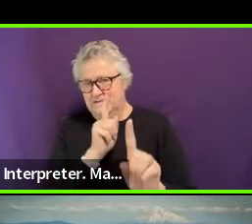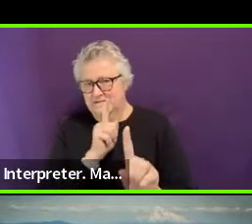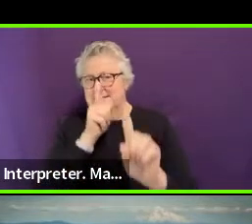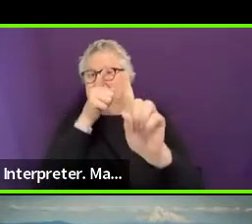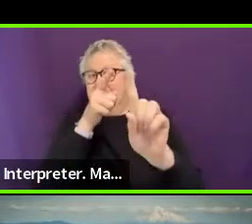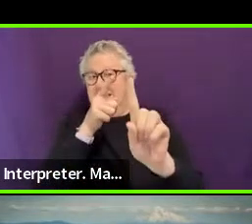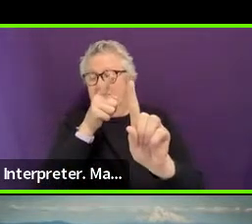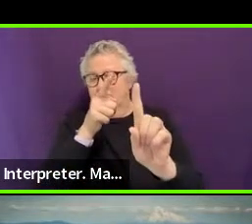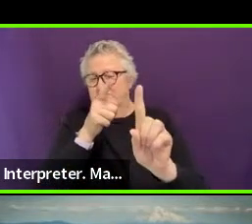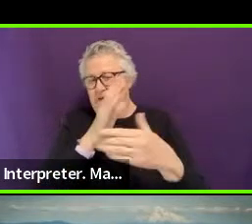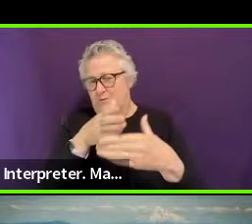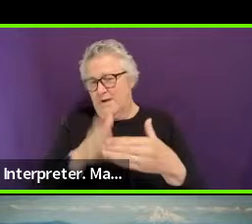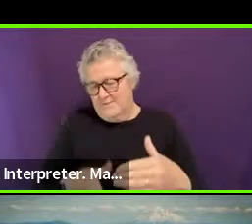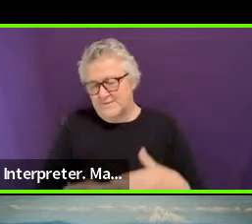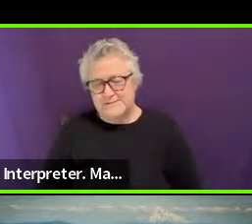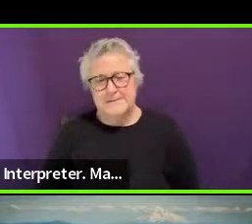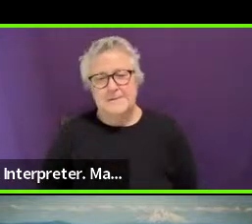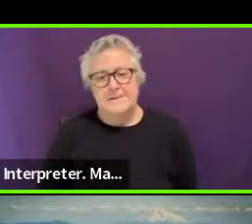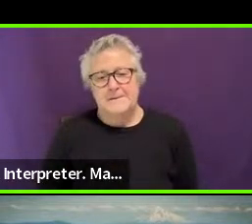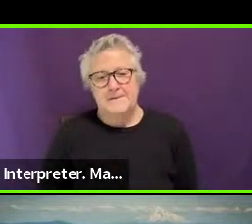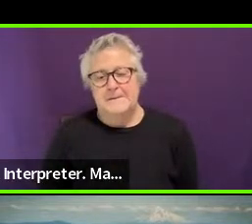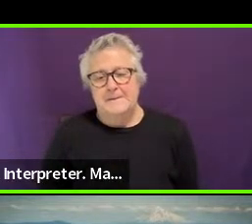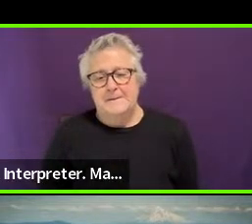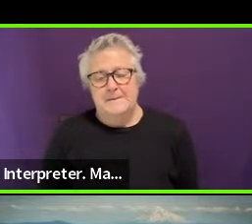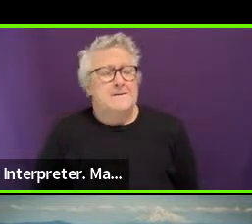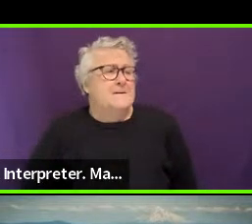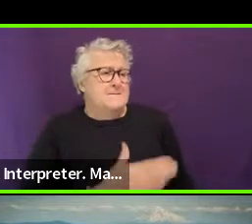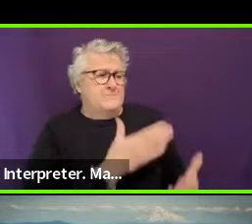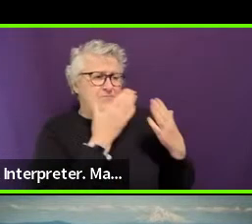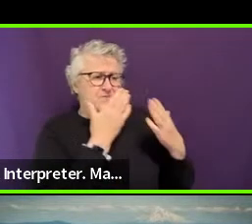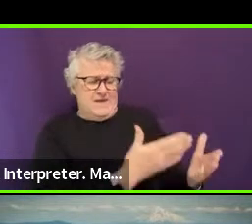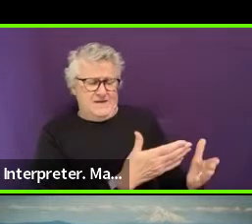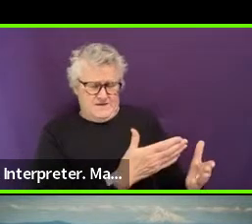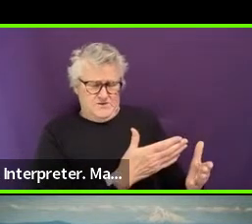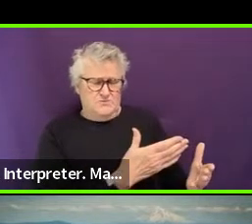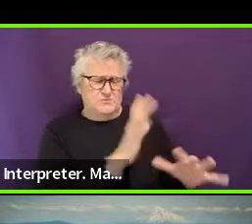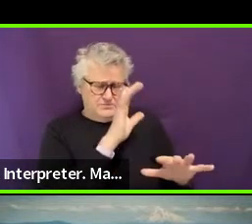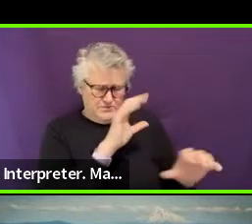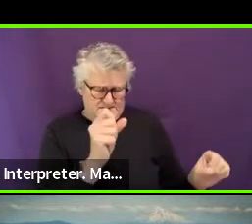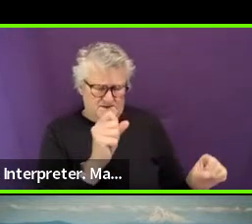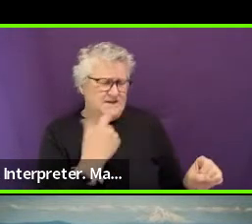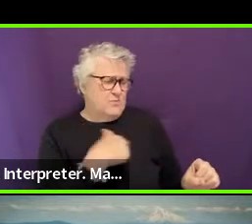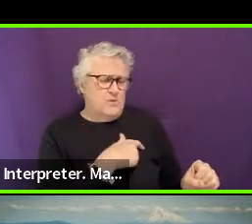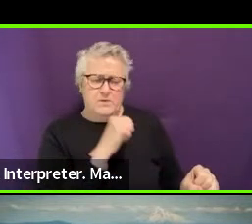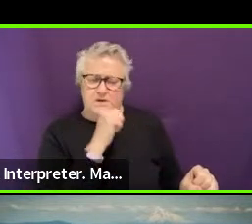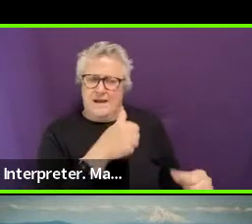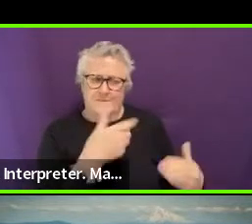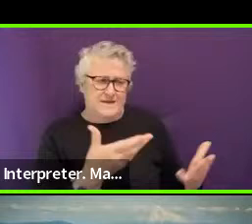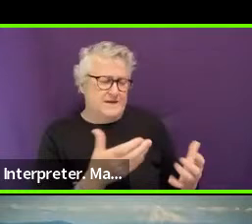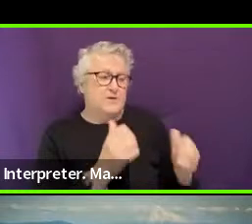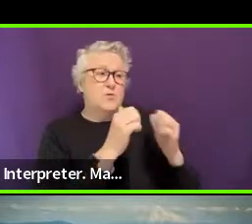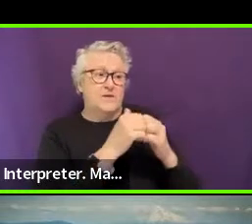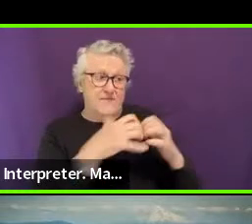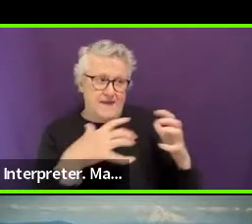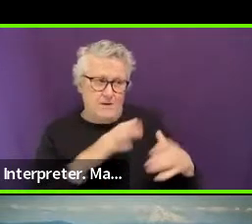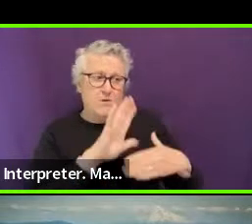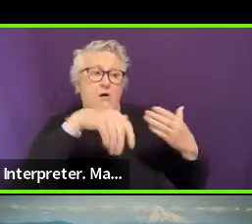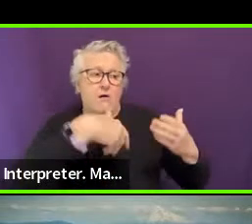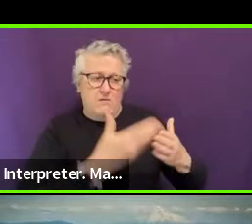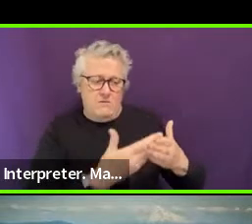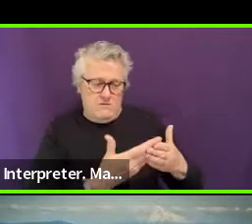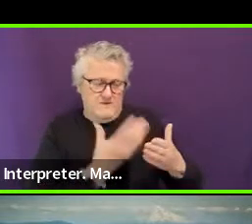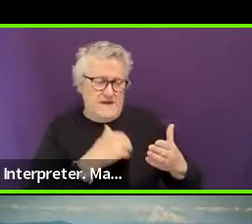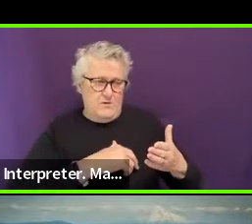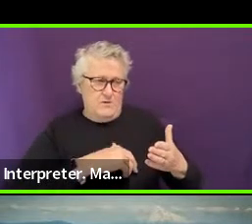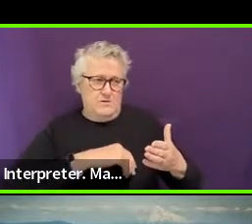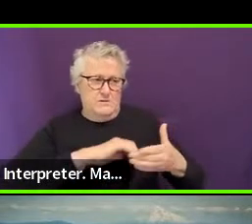Thank you for the council, and we would not be here without the input of our partners in how we portray a holistic program. So appreciate the comments,